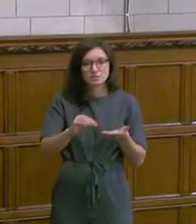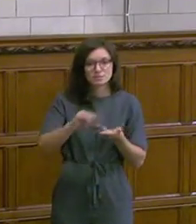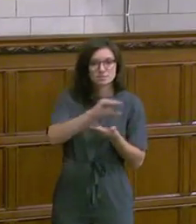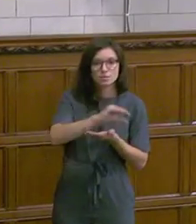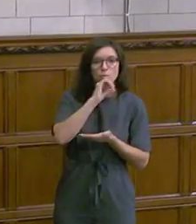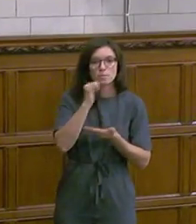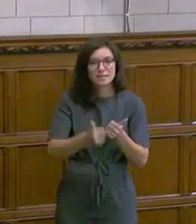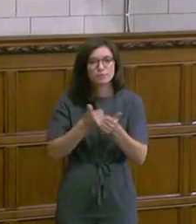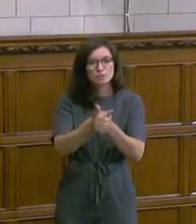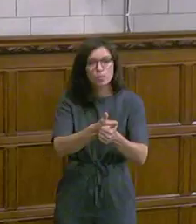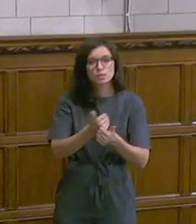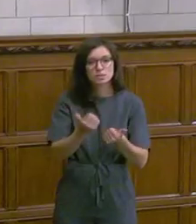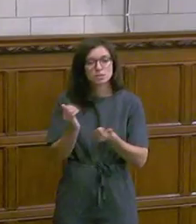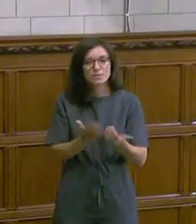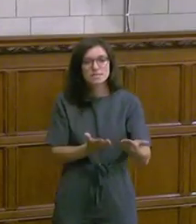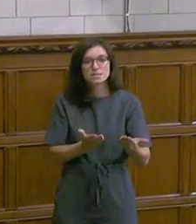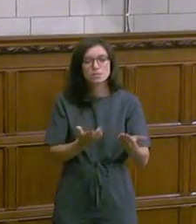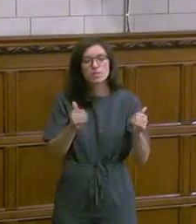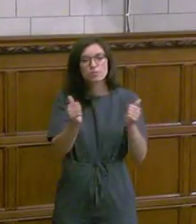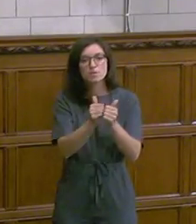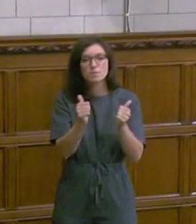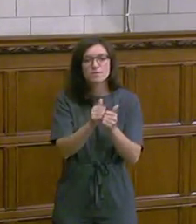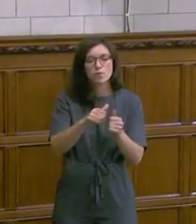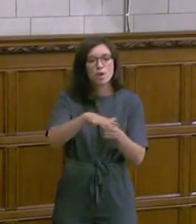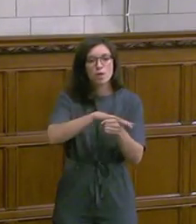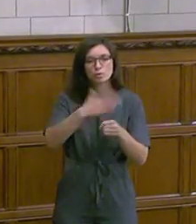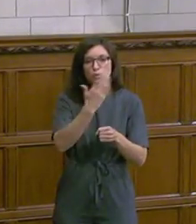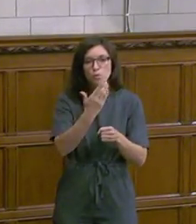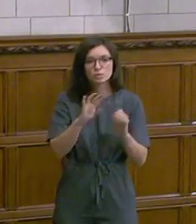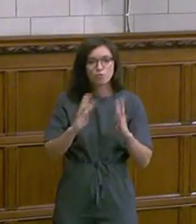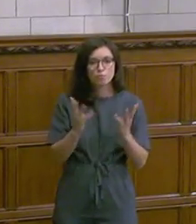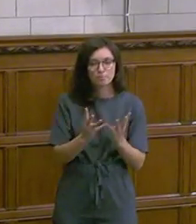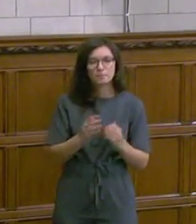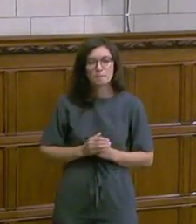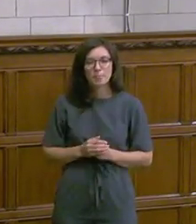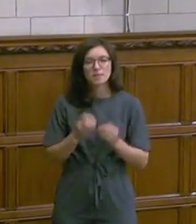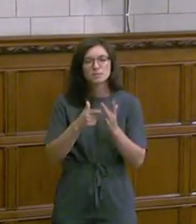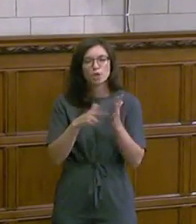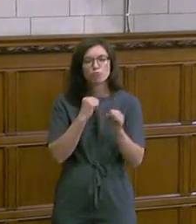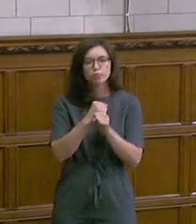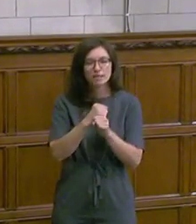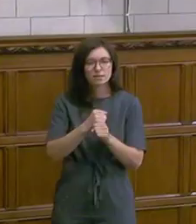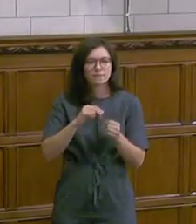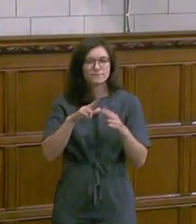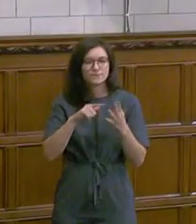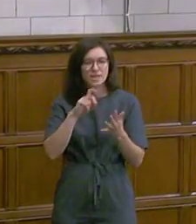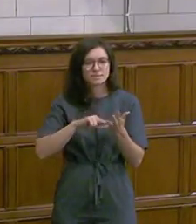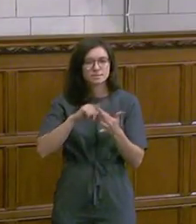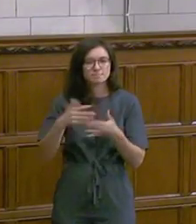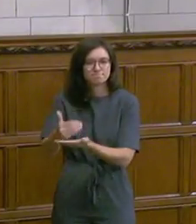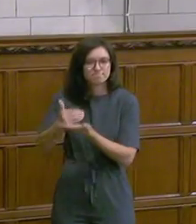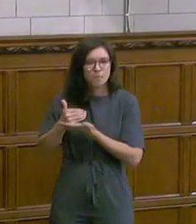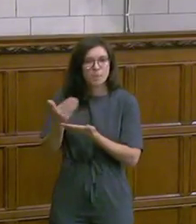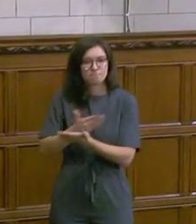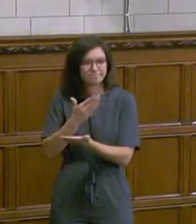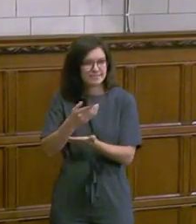support services with the agreement of the local schools forum. This ring fencing is making it harder for local authorities to move